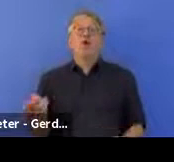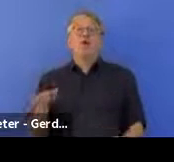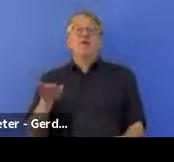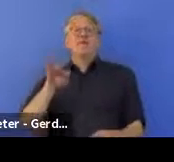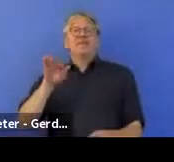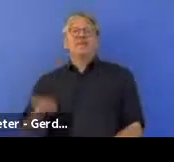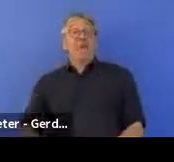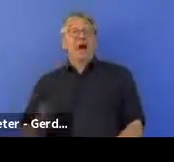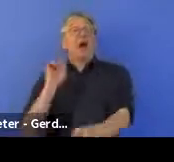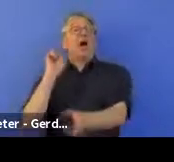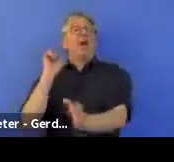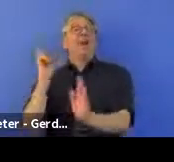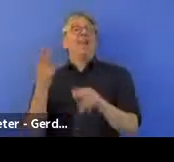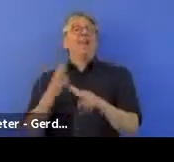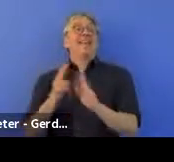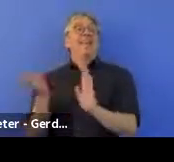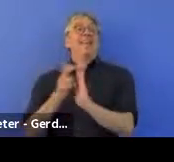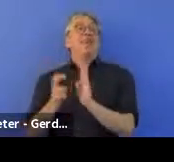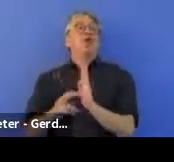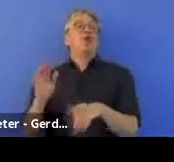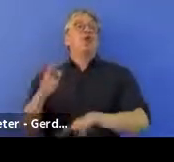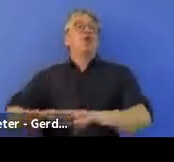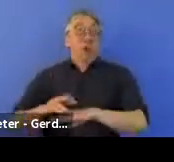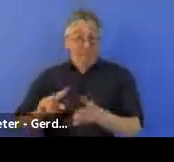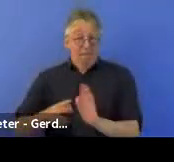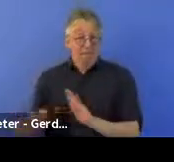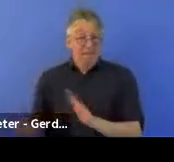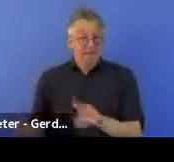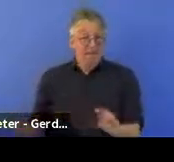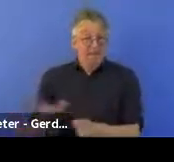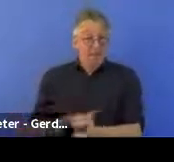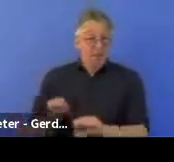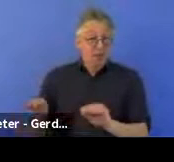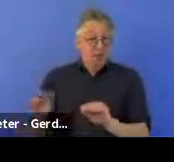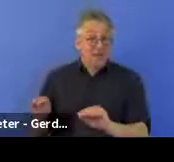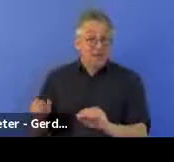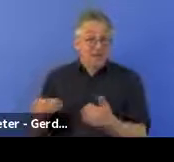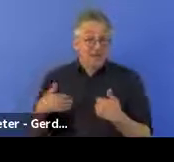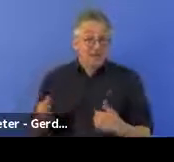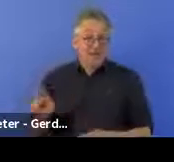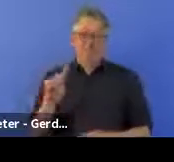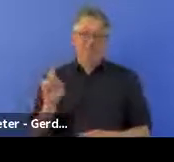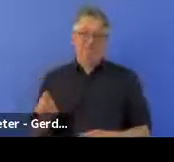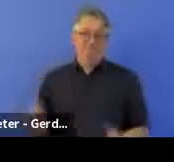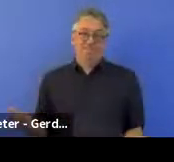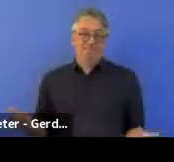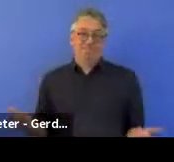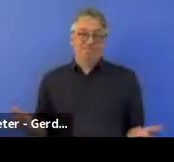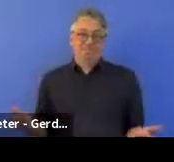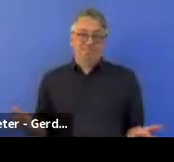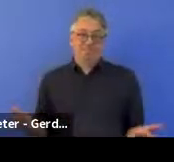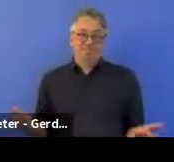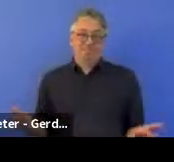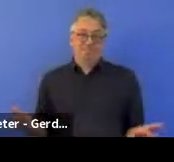disabilities. Therefore, we must make specific commitments and show how we are making these commitments to